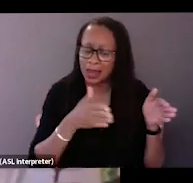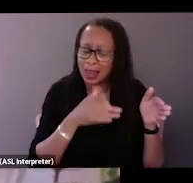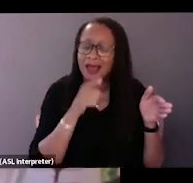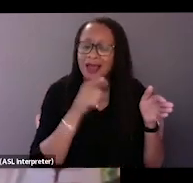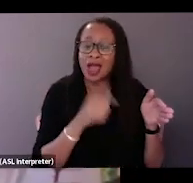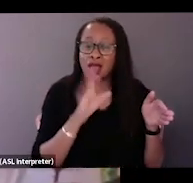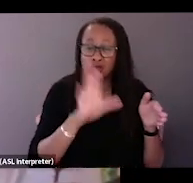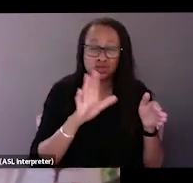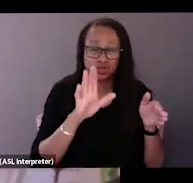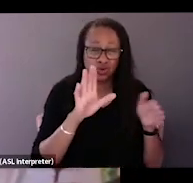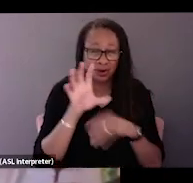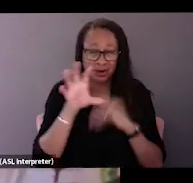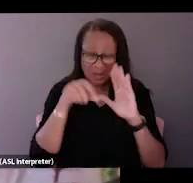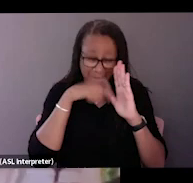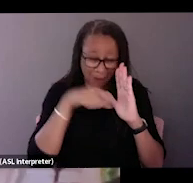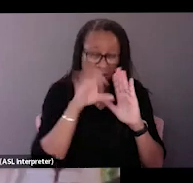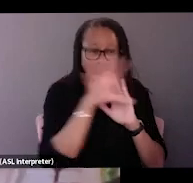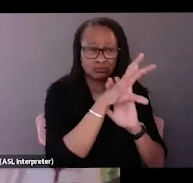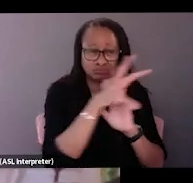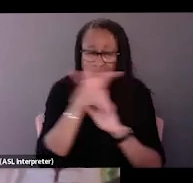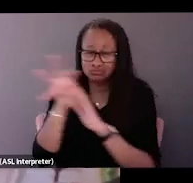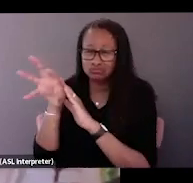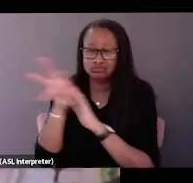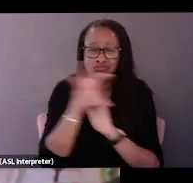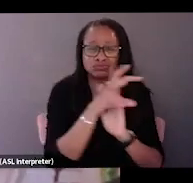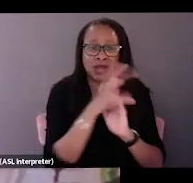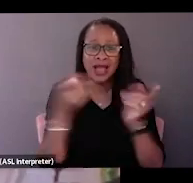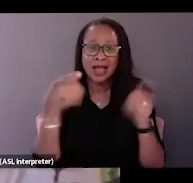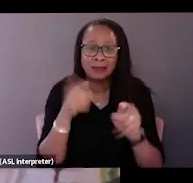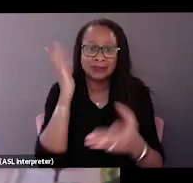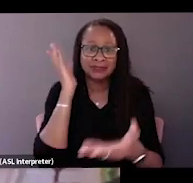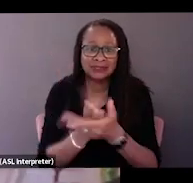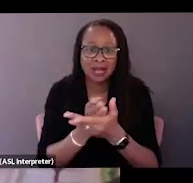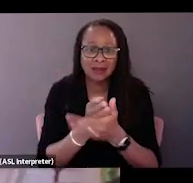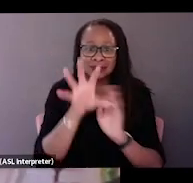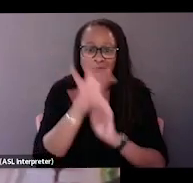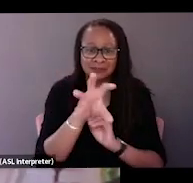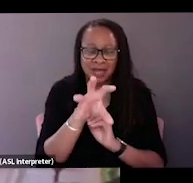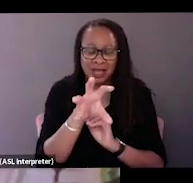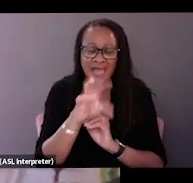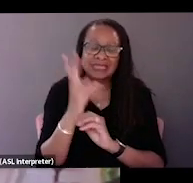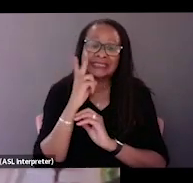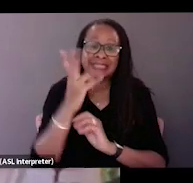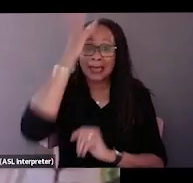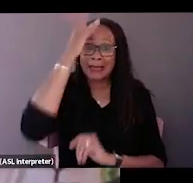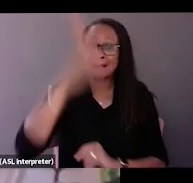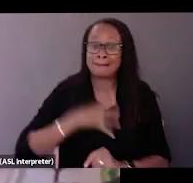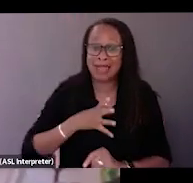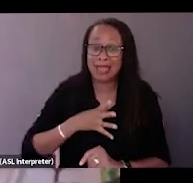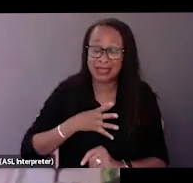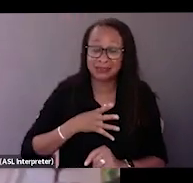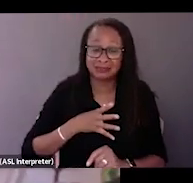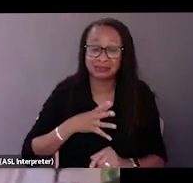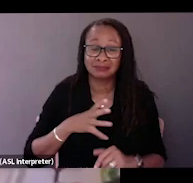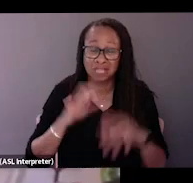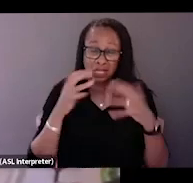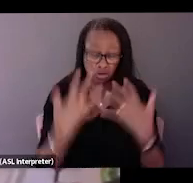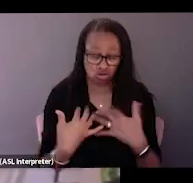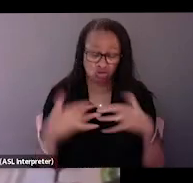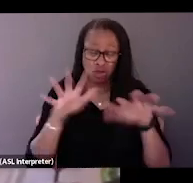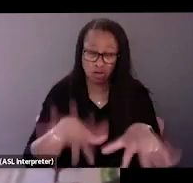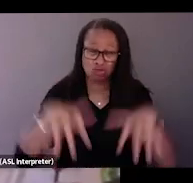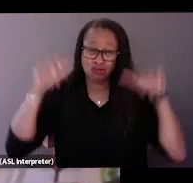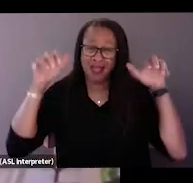moving all the time kind of stops on a man in a crowd, and he's a little bit farther away and he has